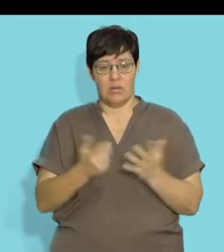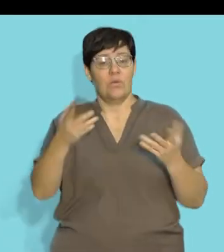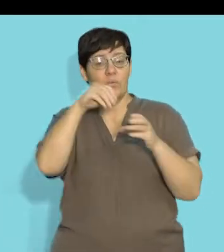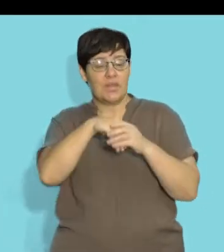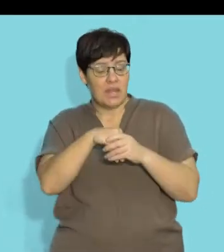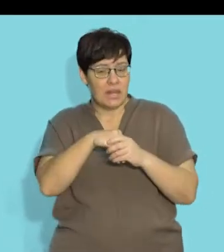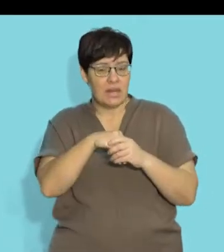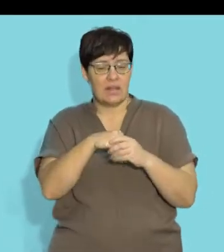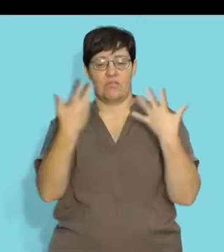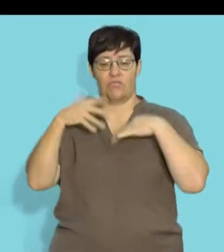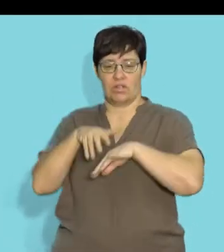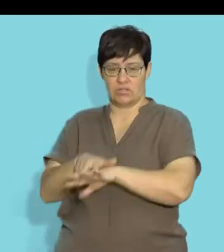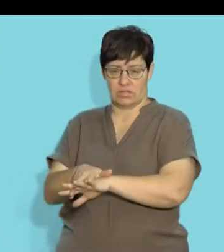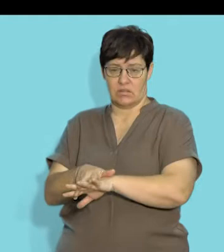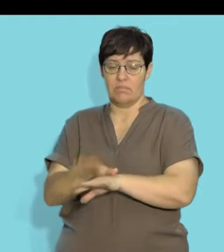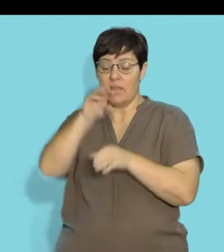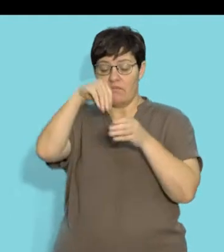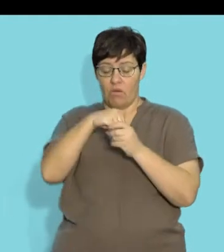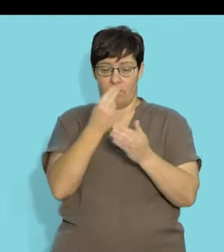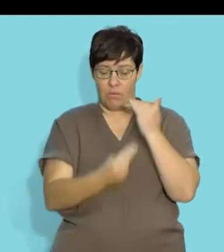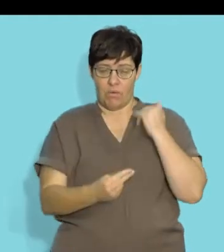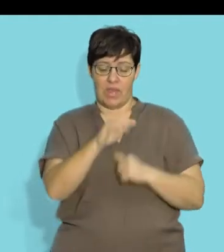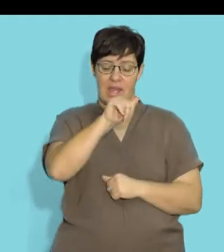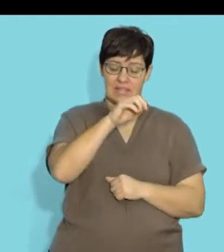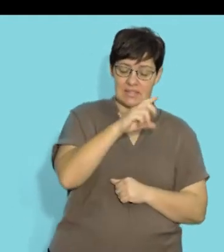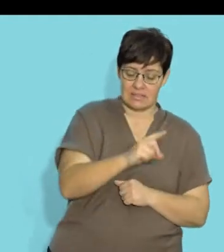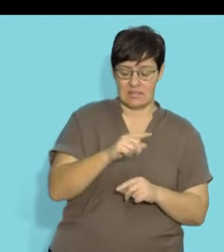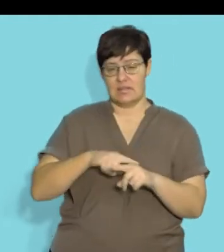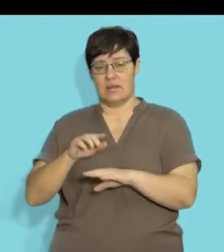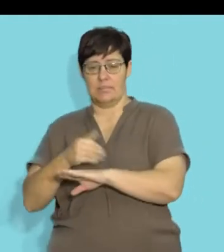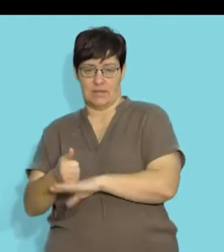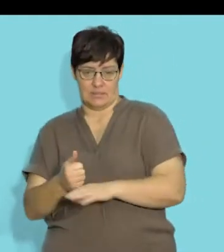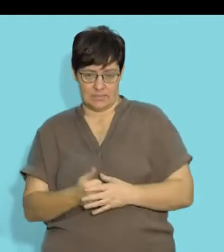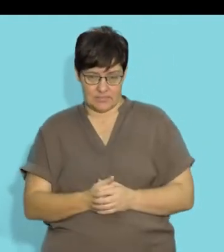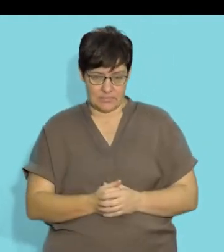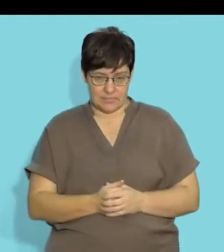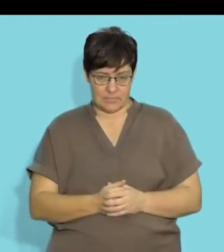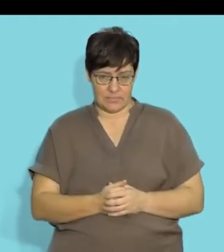reactions involving acids and bases. Right. Now, let's look at the first,